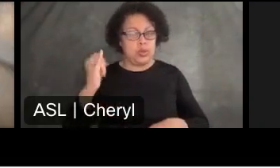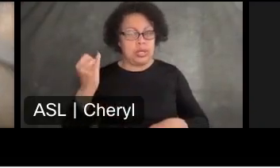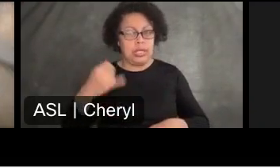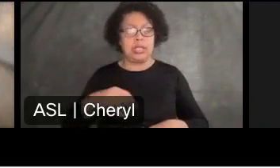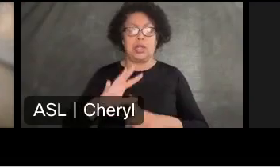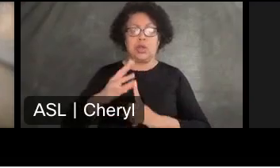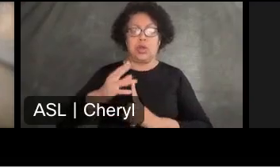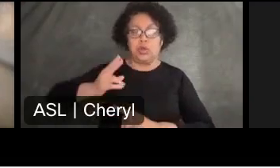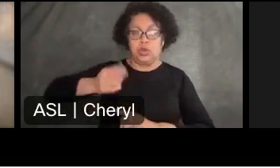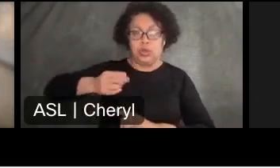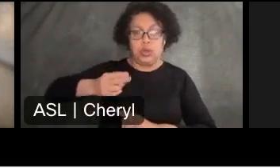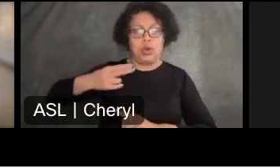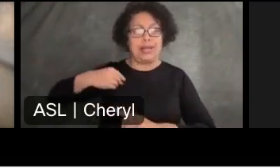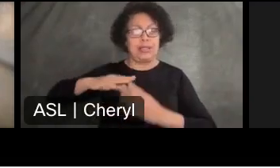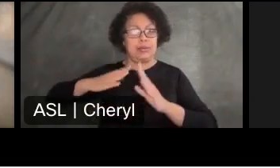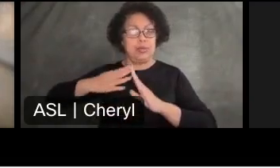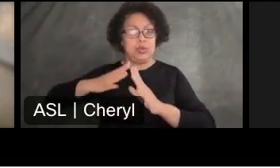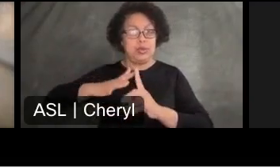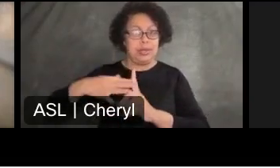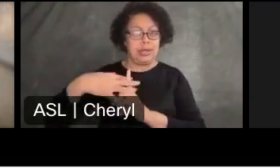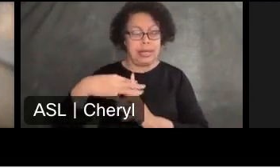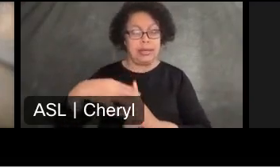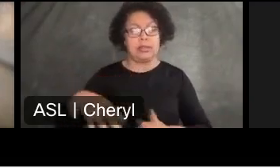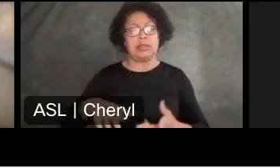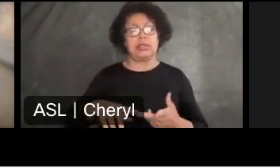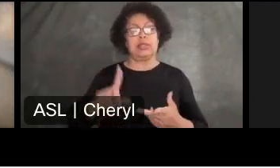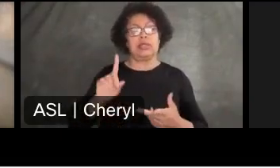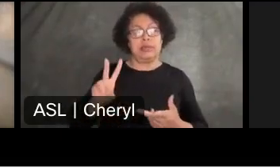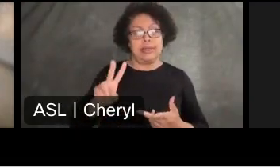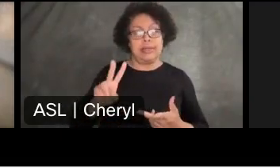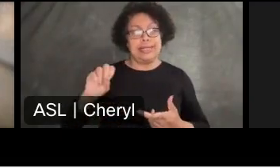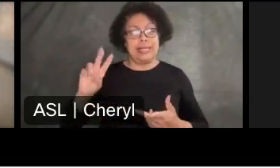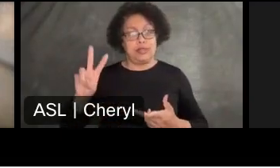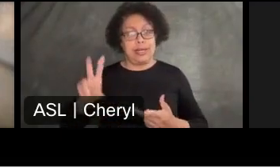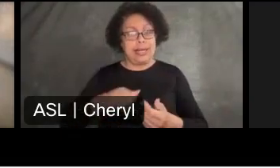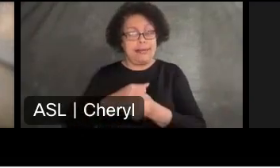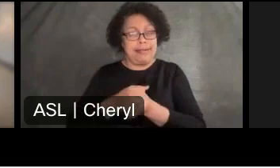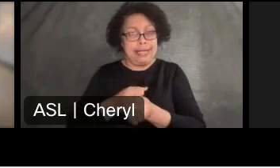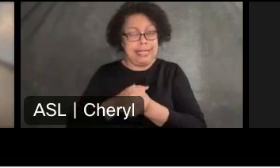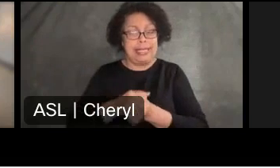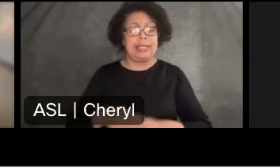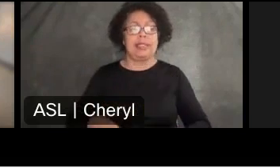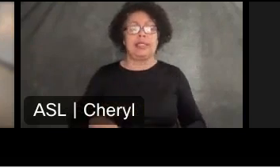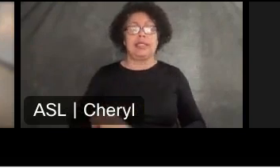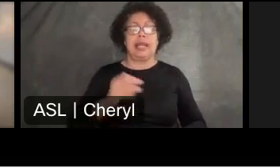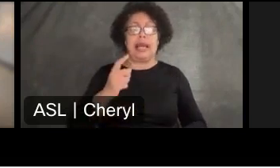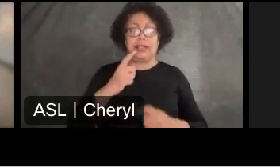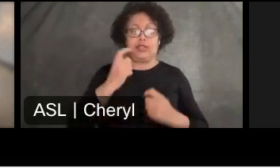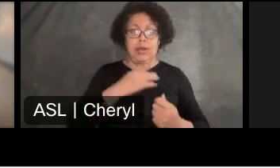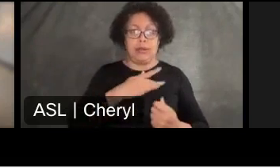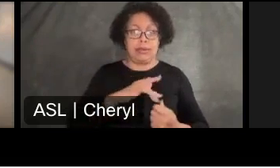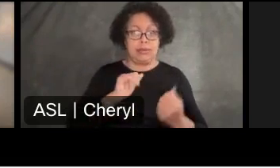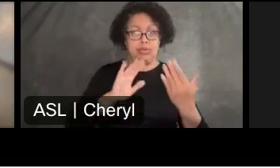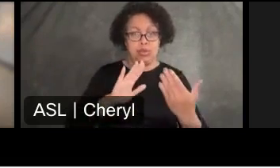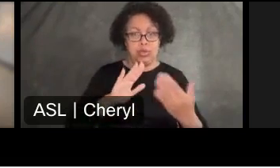and community context, domestic and sexual violence advocacy, and a trauma-informed approach.